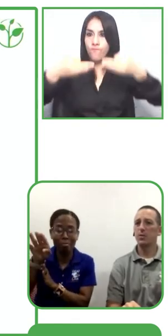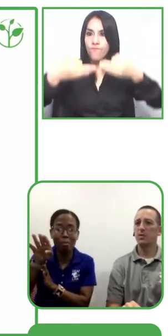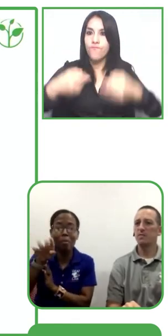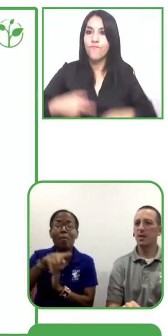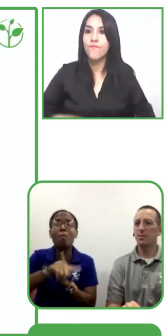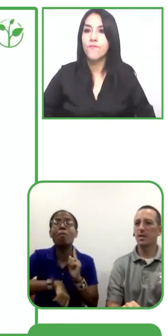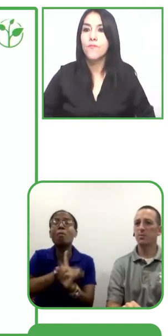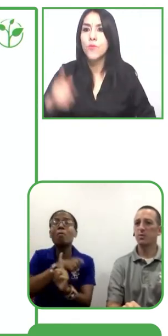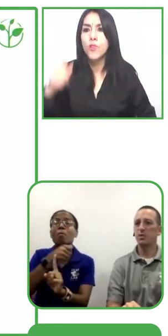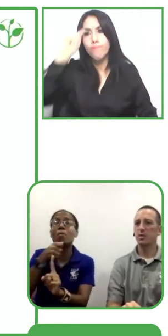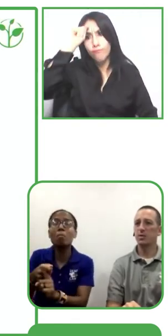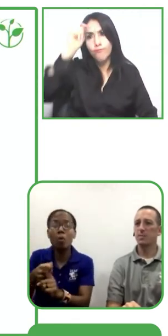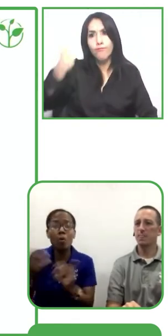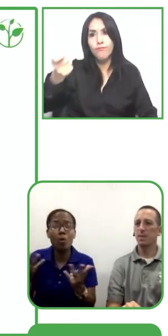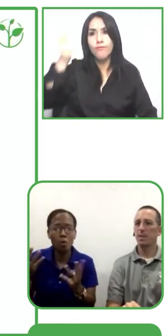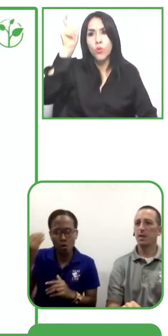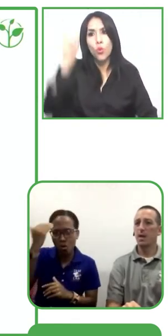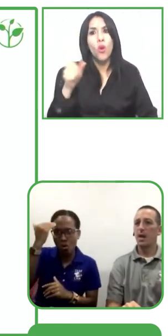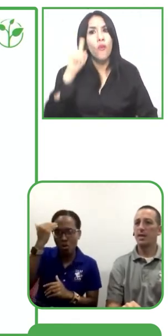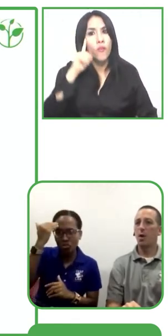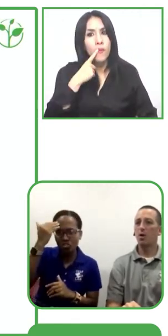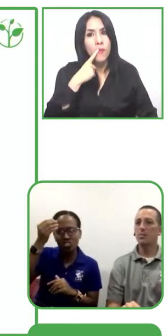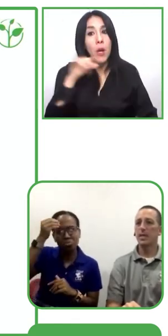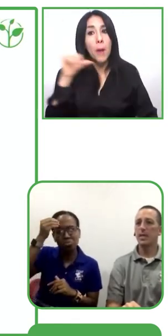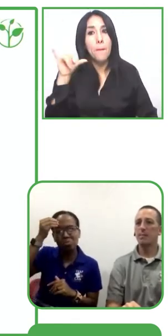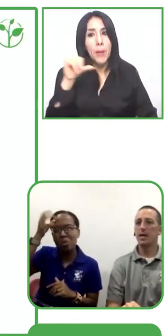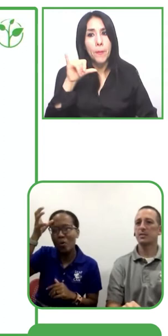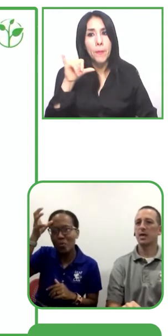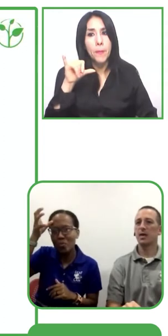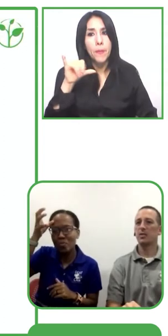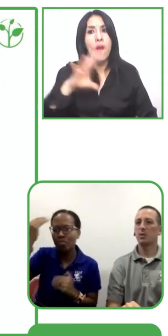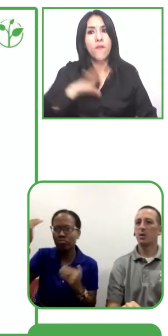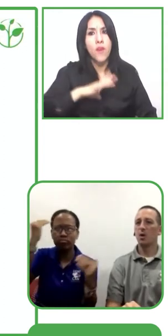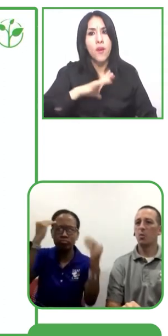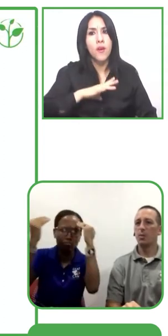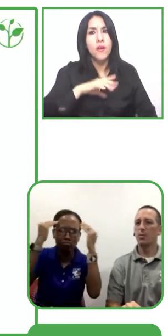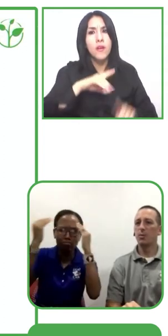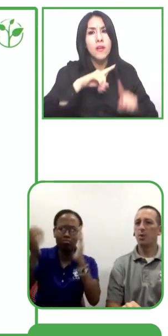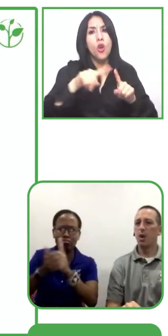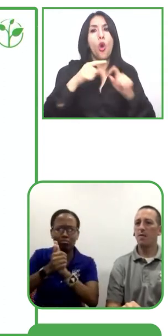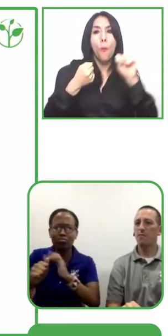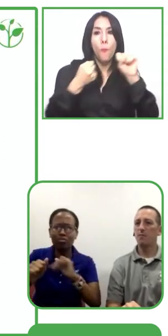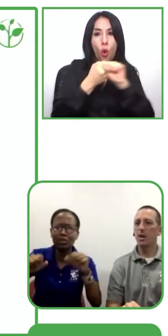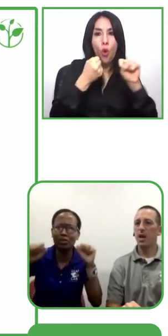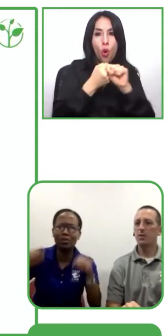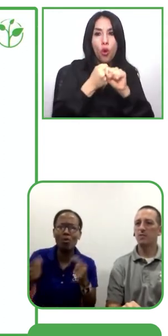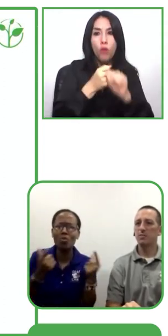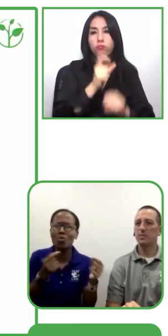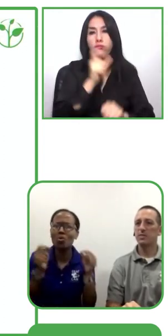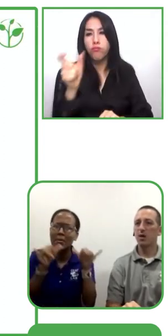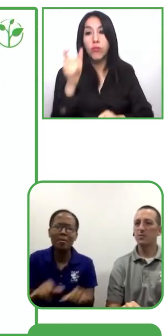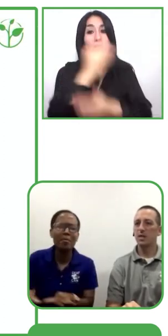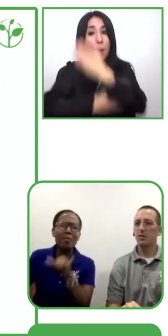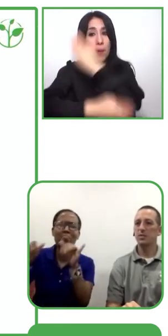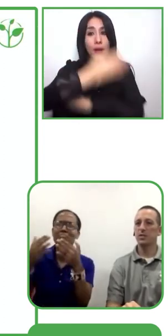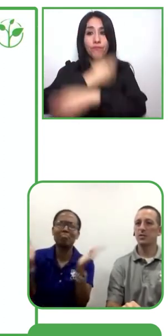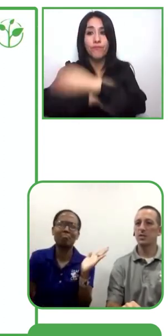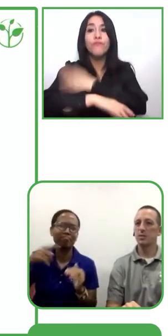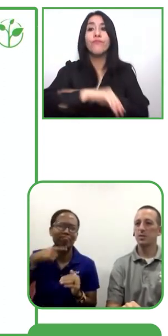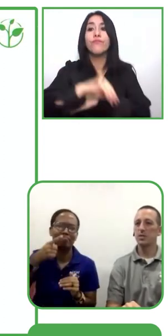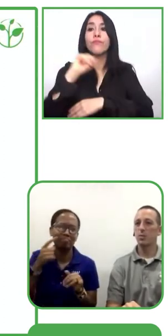ultimately impacts knowledge, where people don't have full knowledge of themselves and their skills and abilities and what they can do to contribute back to the hearing world.